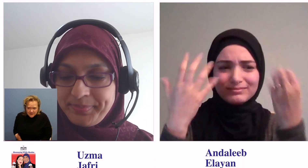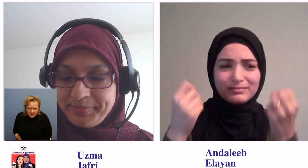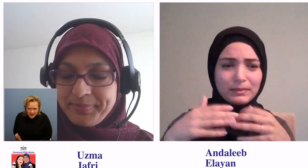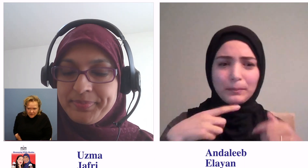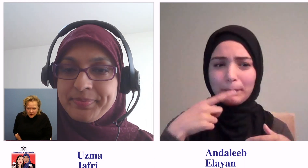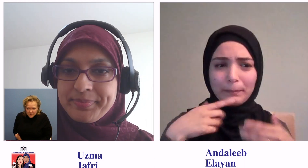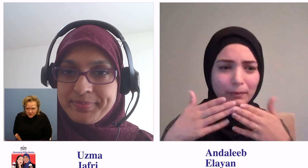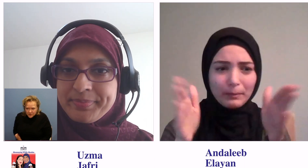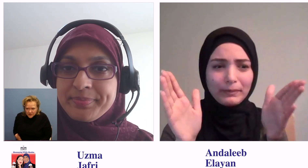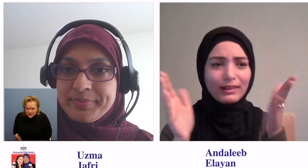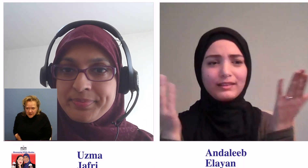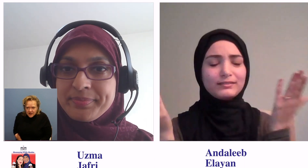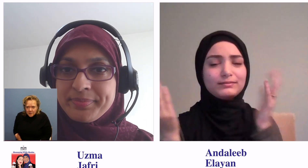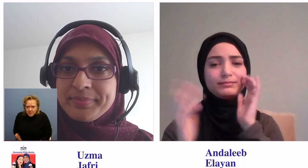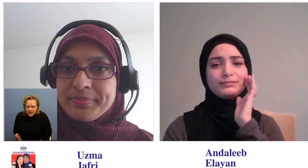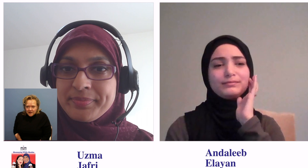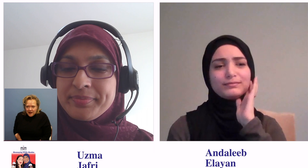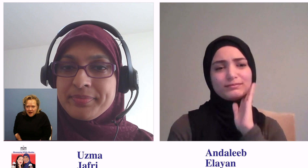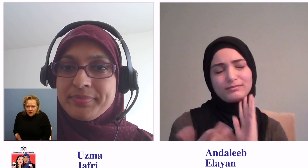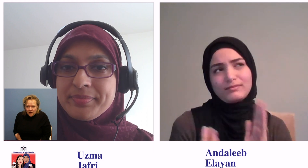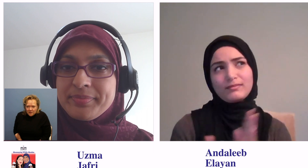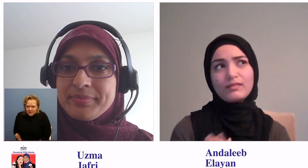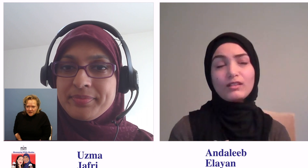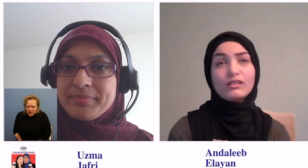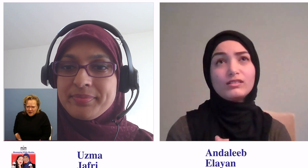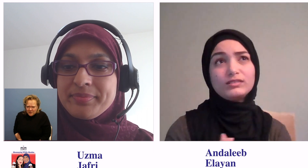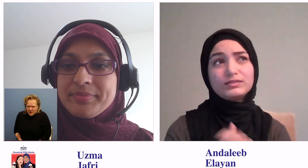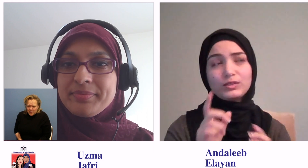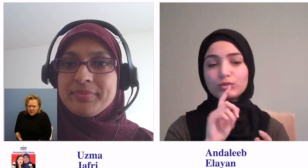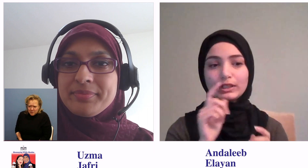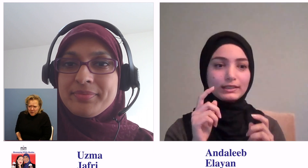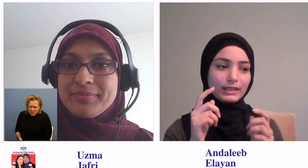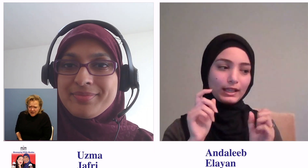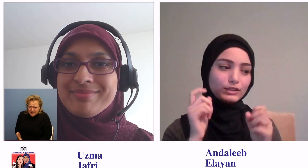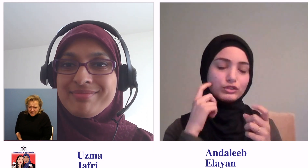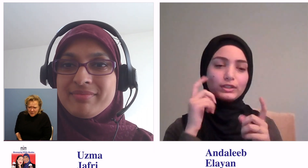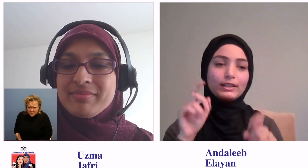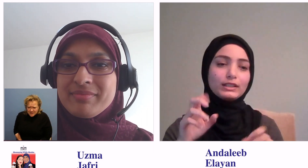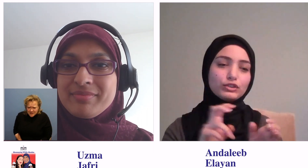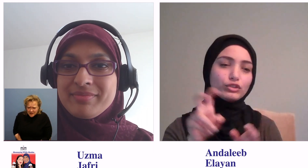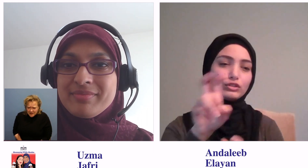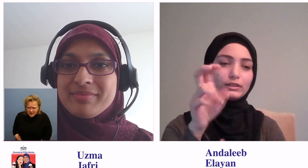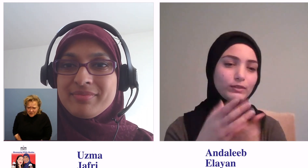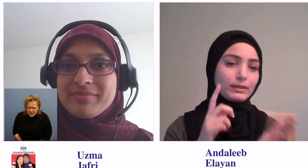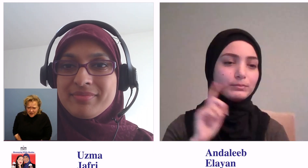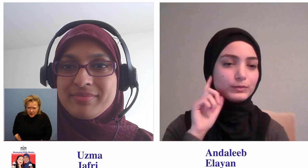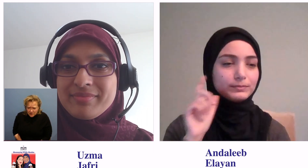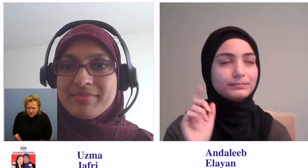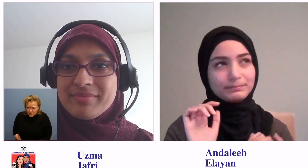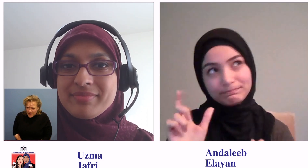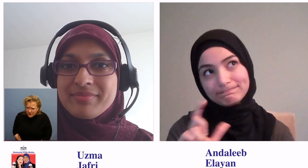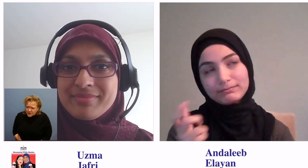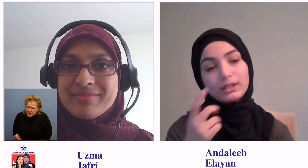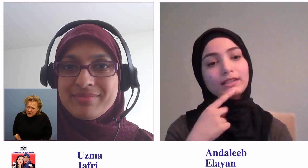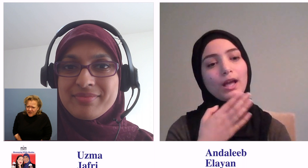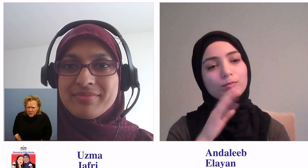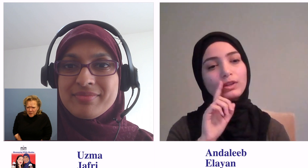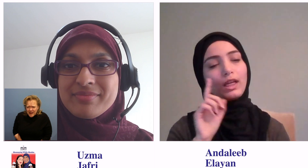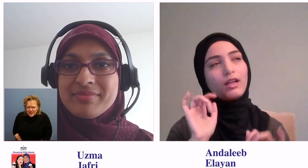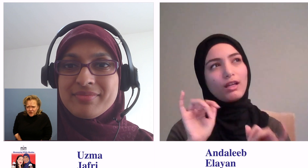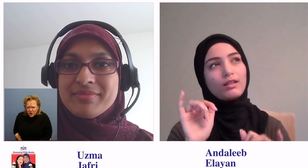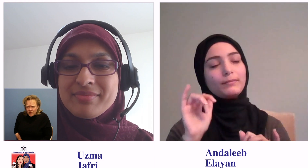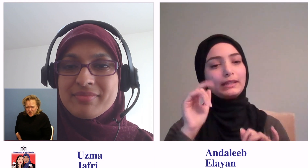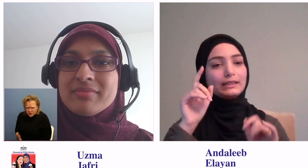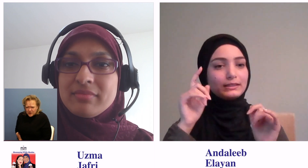me because I'm deaf or I'm different. But now, um, you know, I don't care. I'm out in the public and if I'm using sign language and they want to look, whatever. So, I mean,